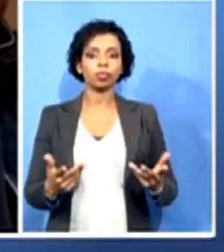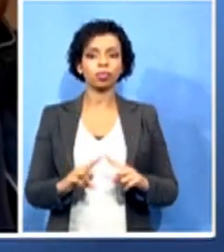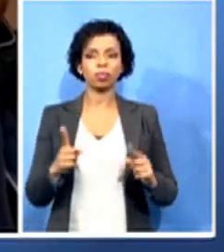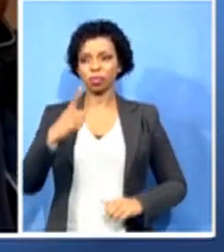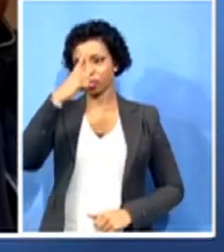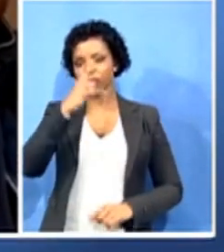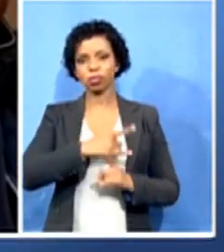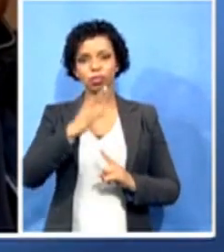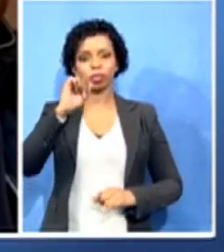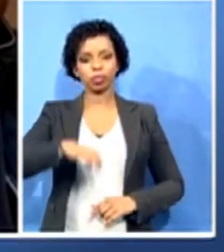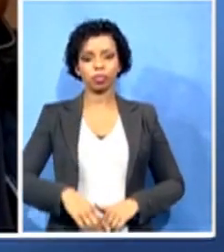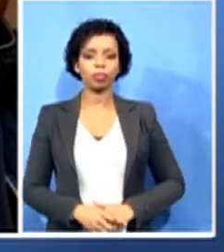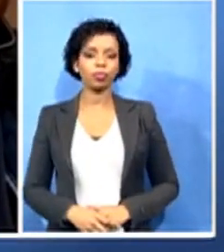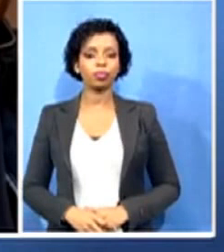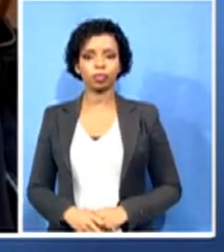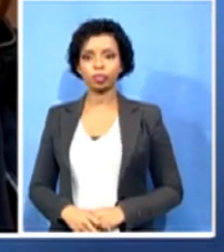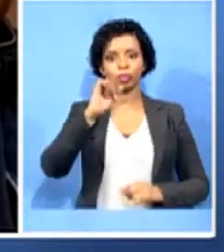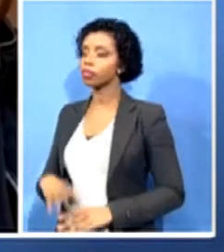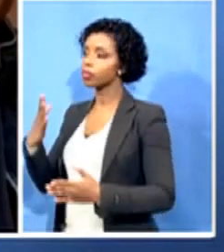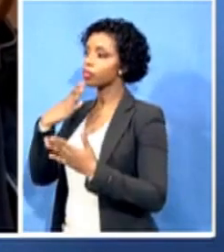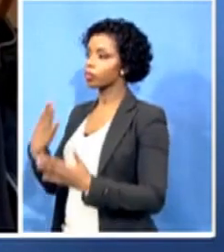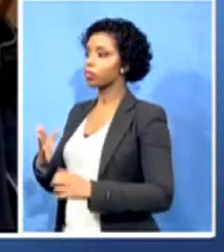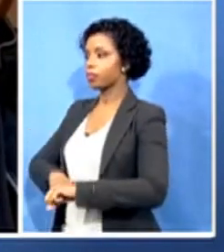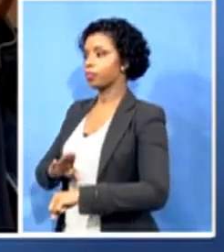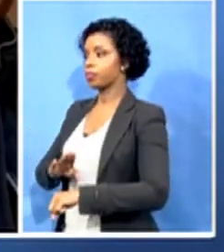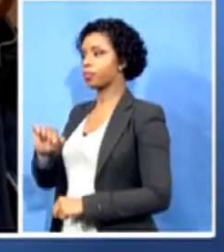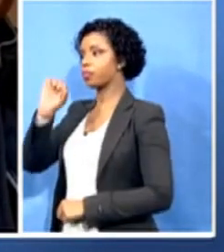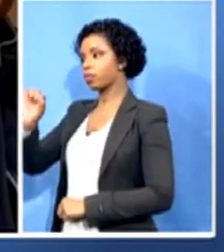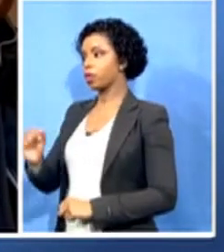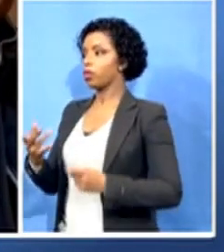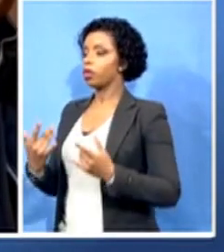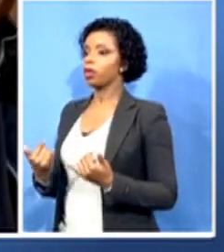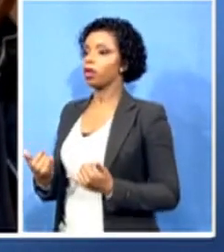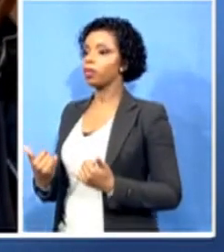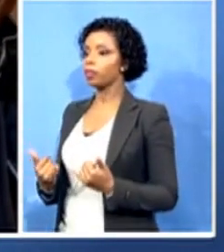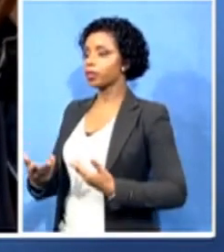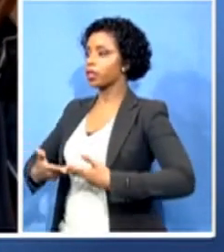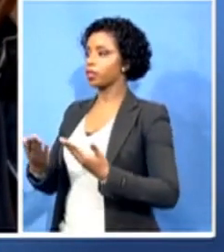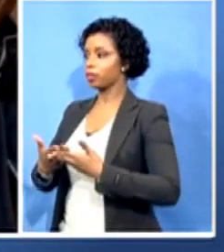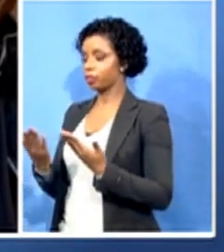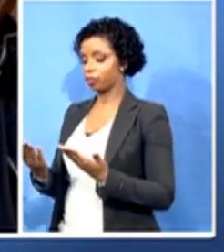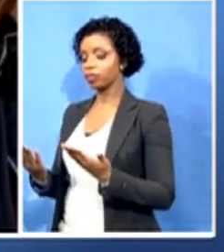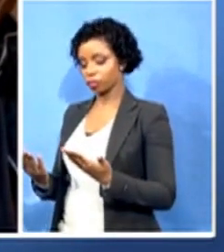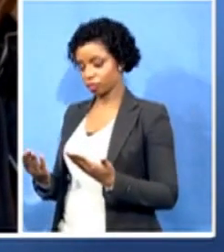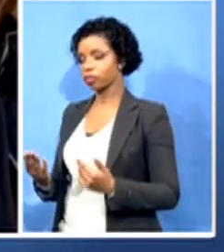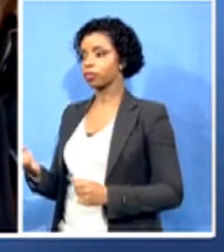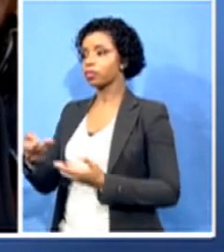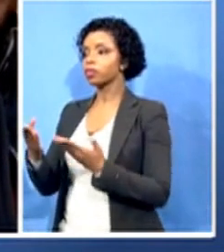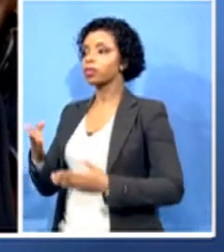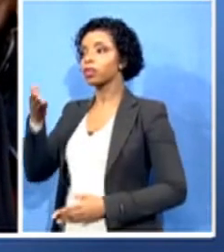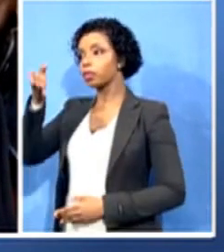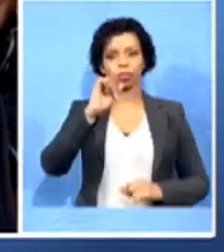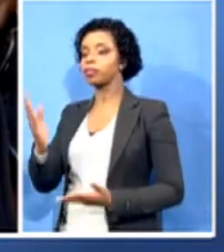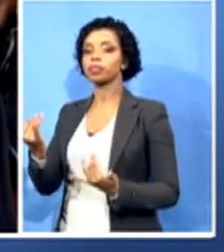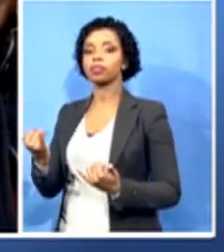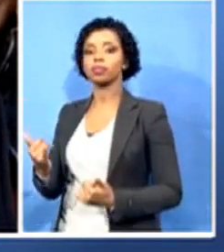this afternoon, and I hope for you to come back and update us on whether the strike goes ahead or not. I will